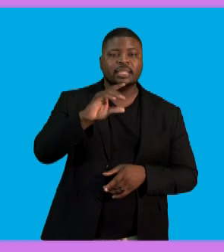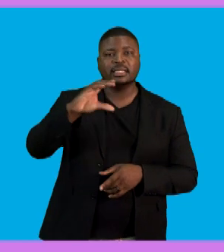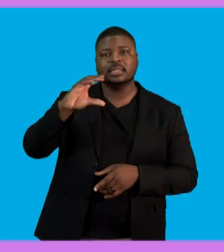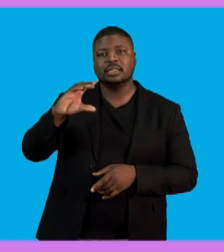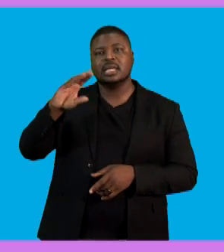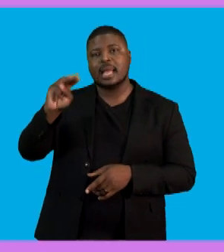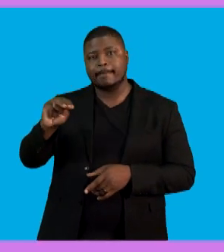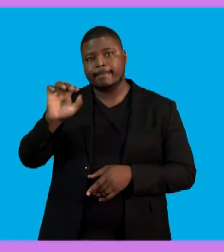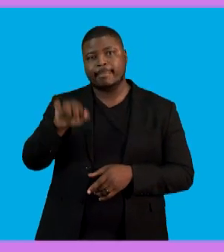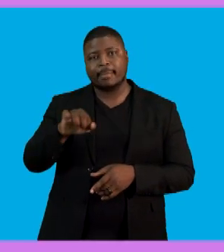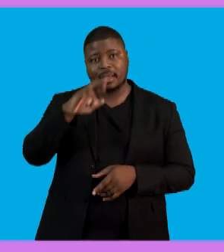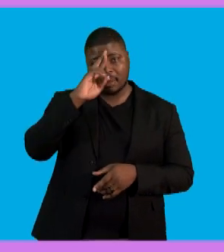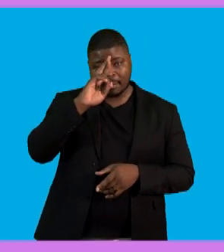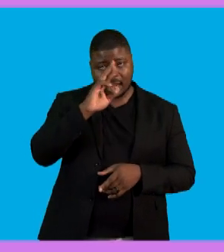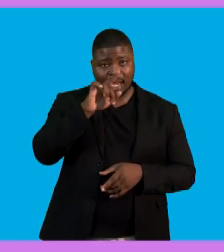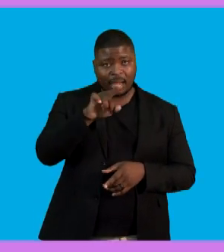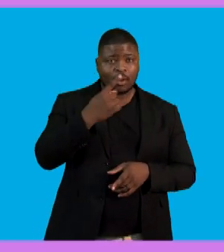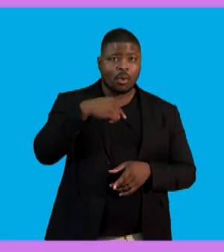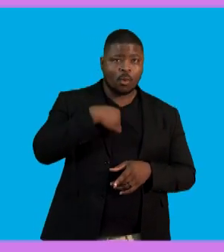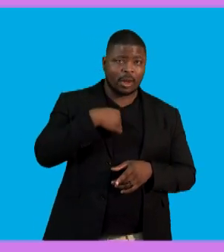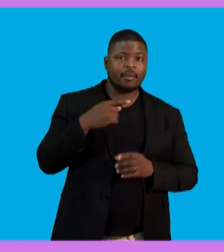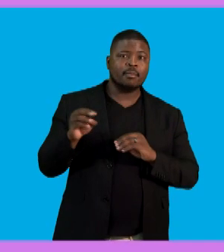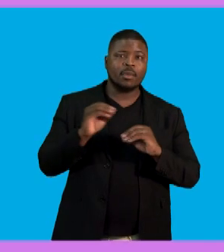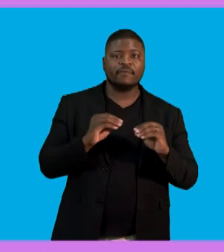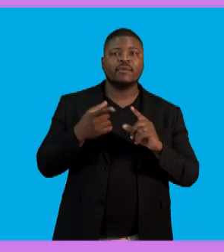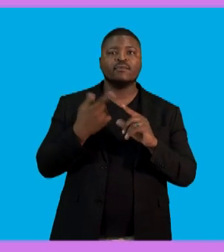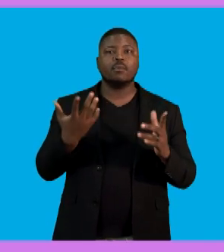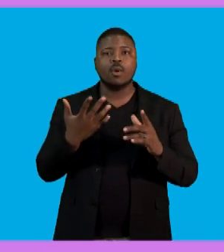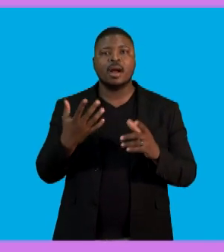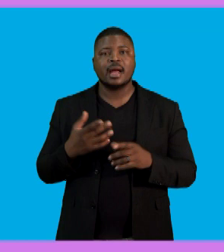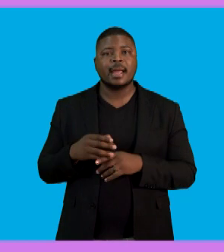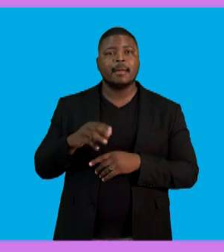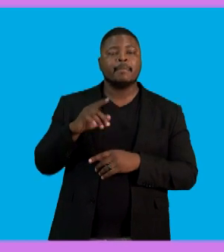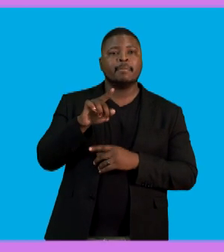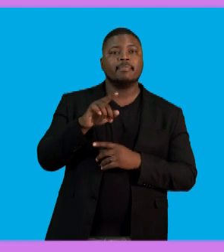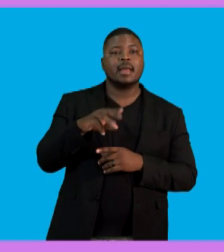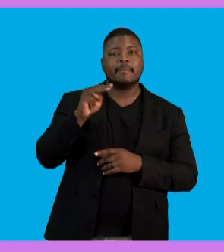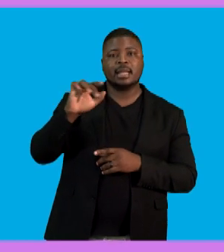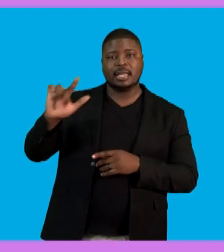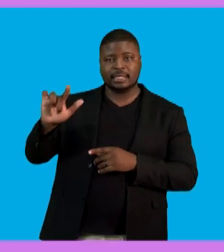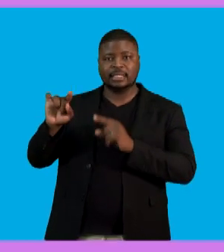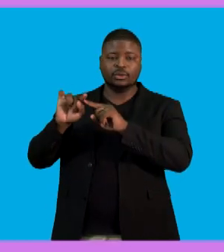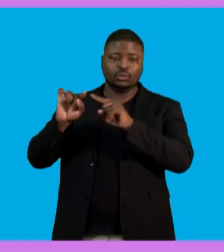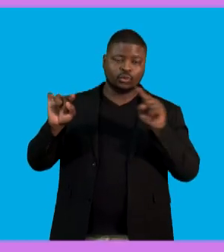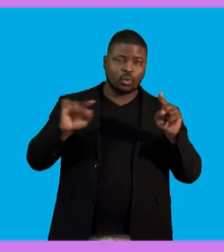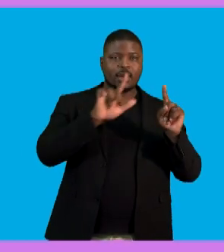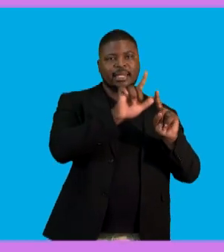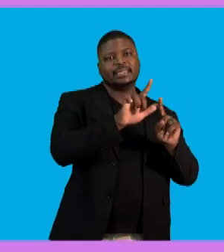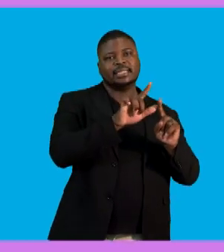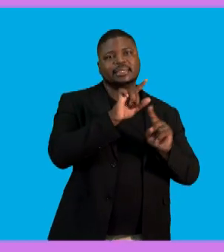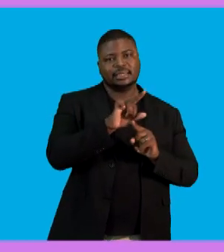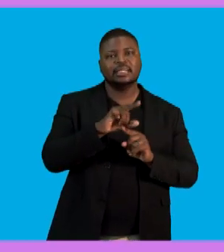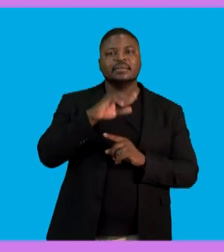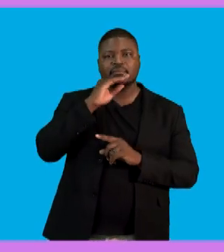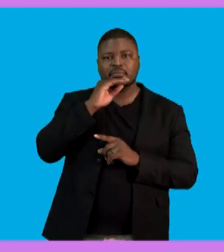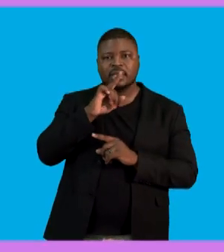we are moving from milliliter to the LO, to the liters. So you put a 1 and it zeros up until then you divide. So it means you're going to